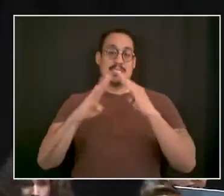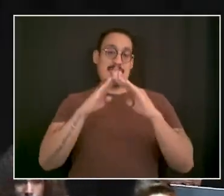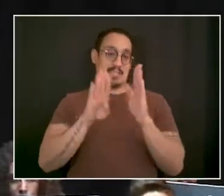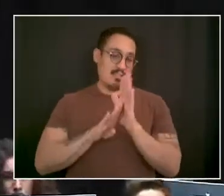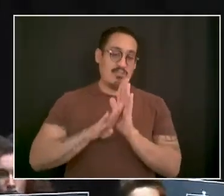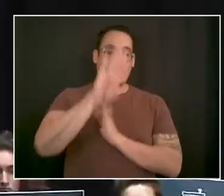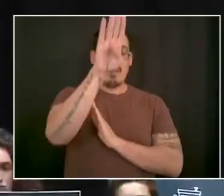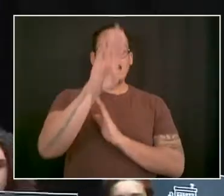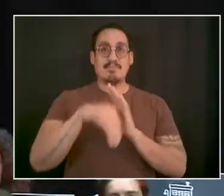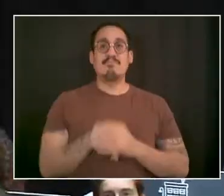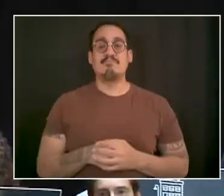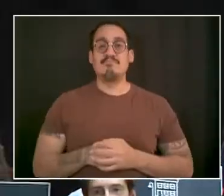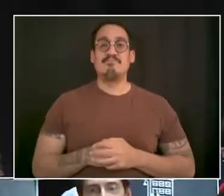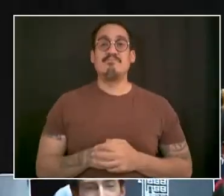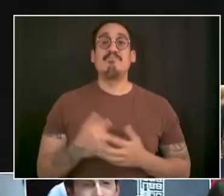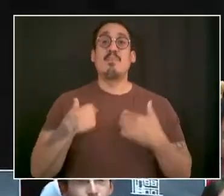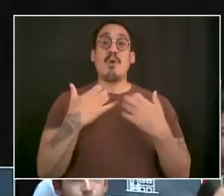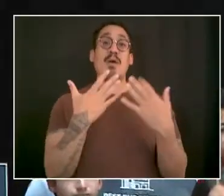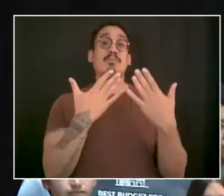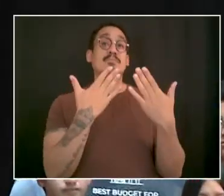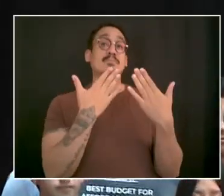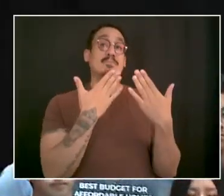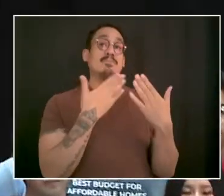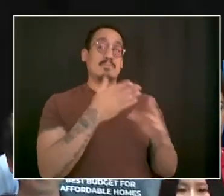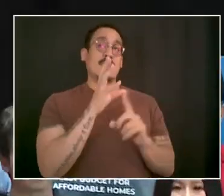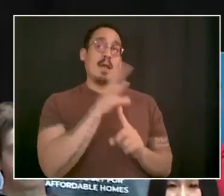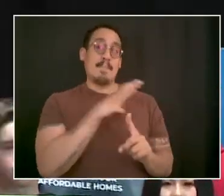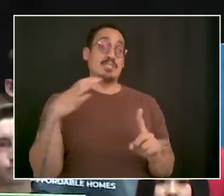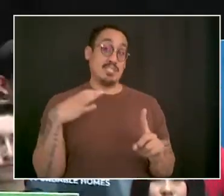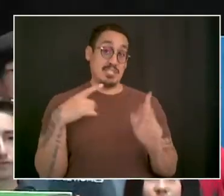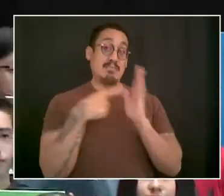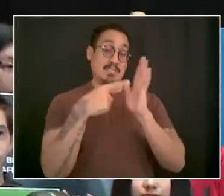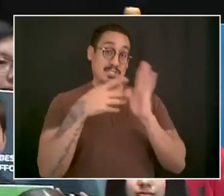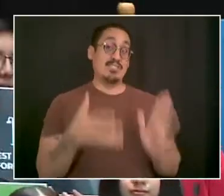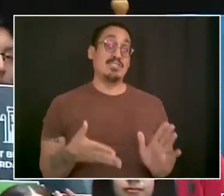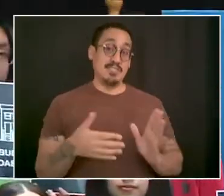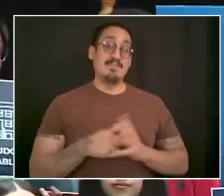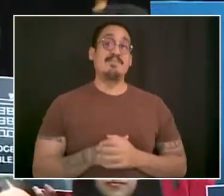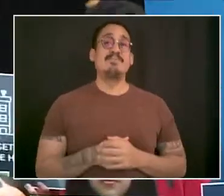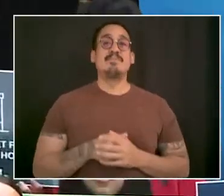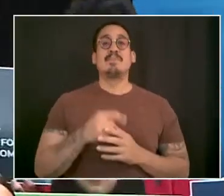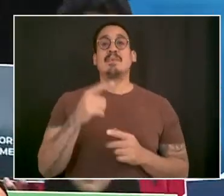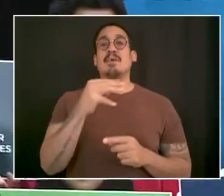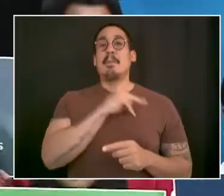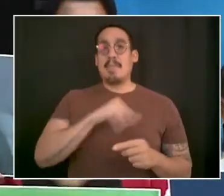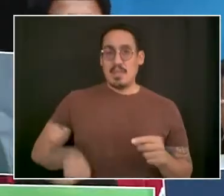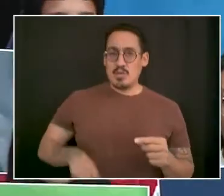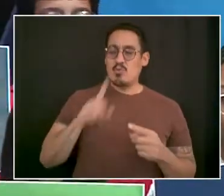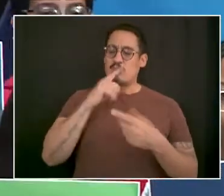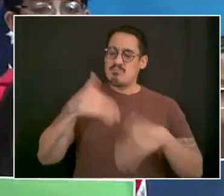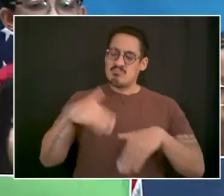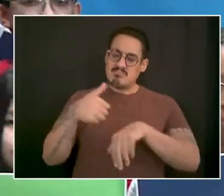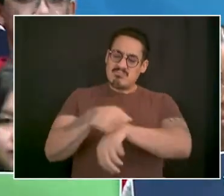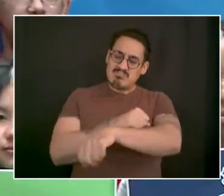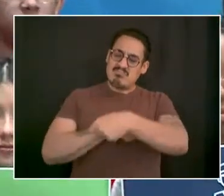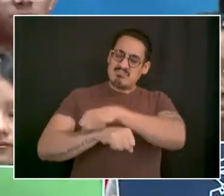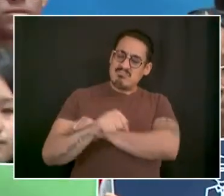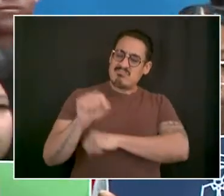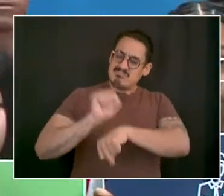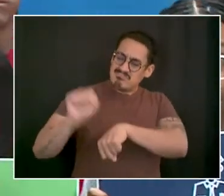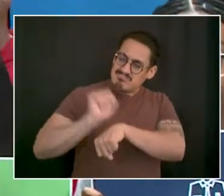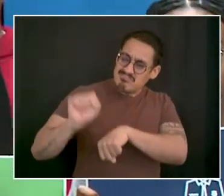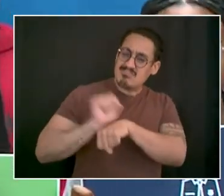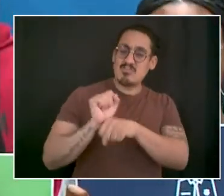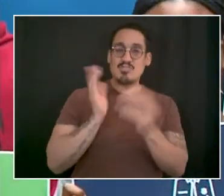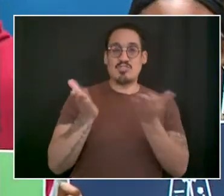city commissioners and our deputy mayors and all who work tirelessly to serve our residents.